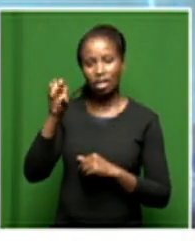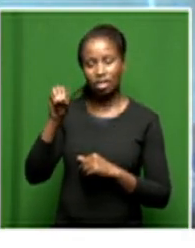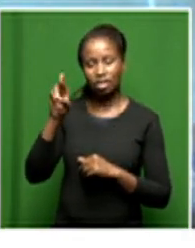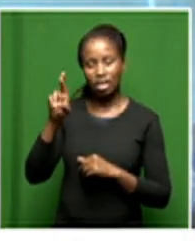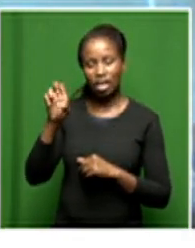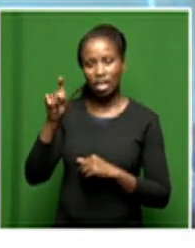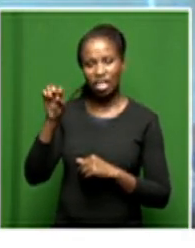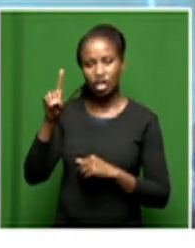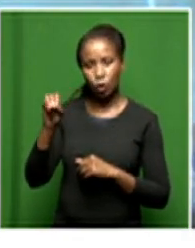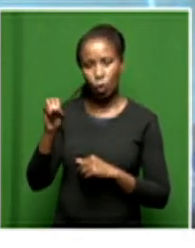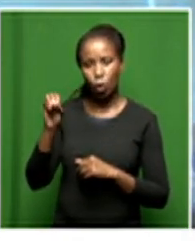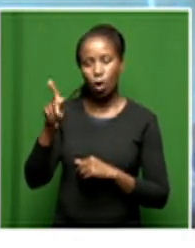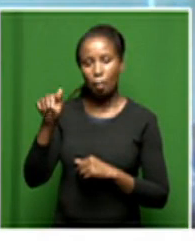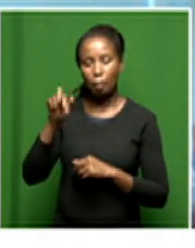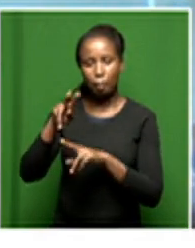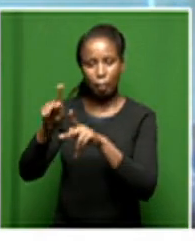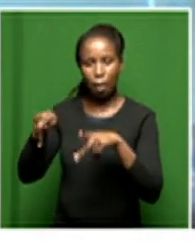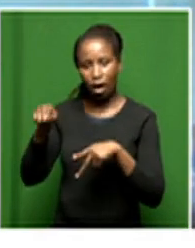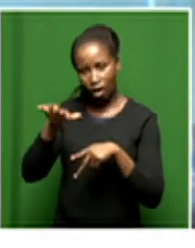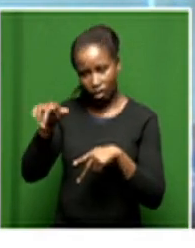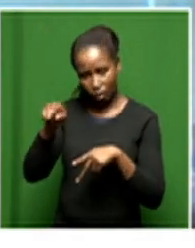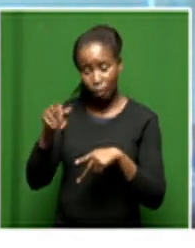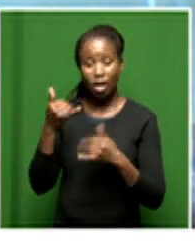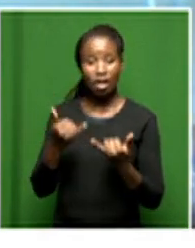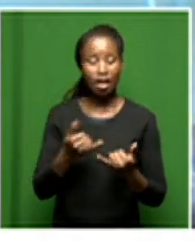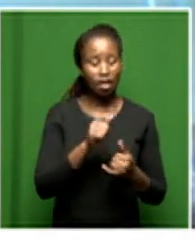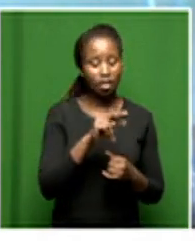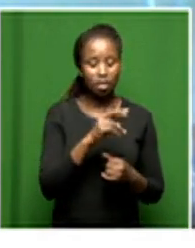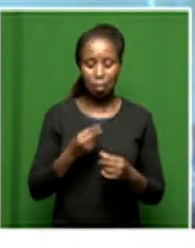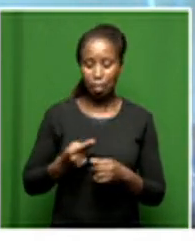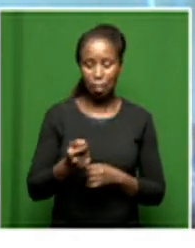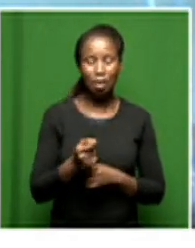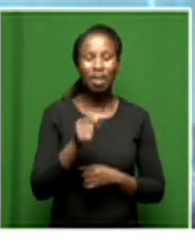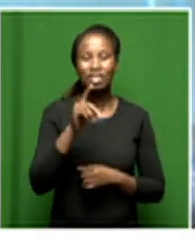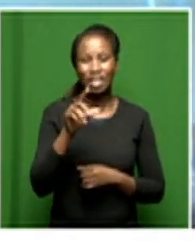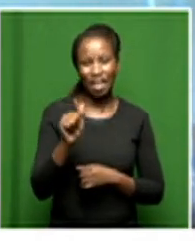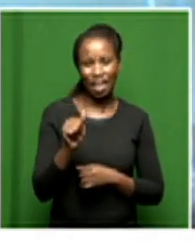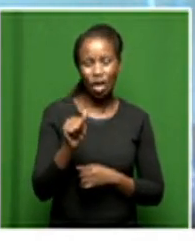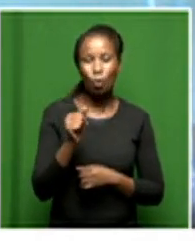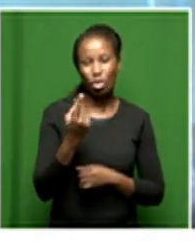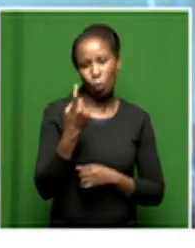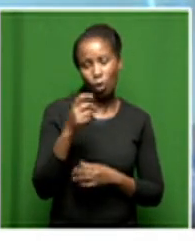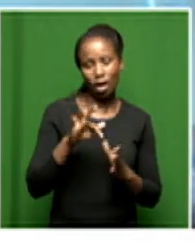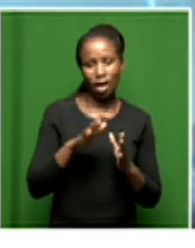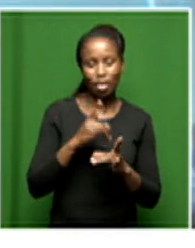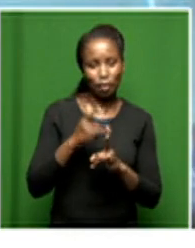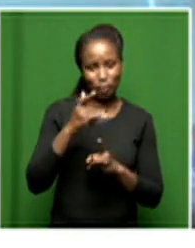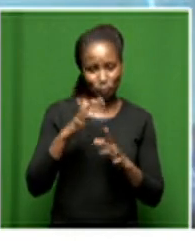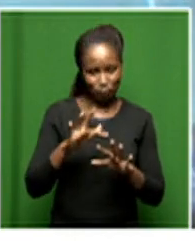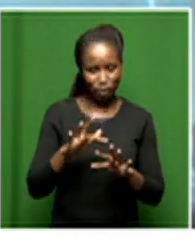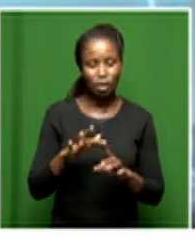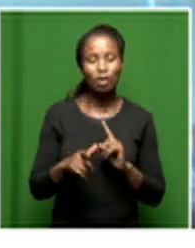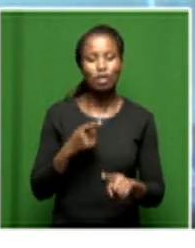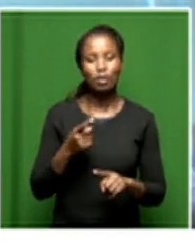the Patriotic Alliance to now beat the DA by almost 3 votes to 1 in this particular ward is a major crisis